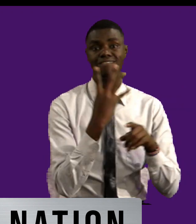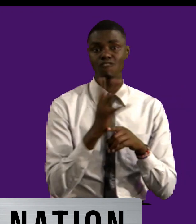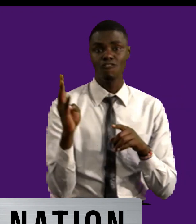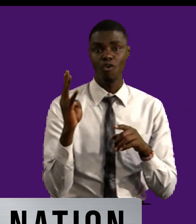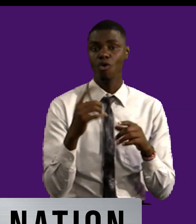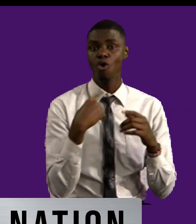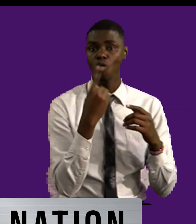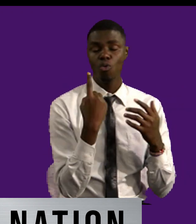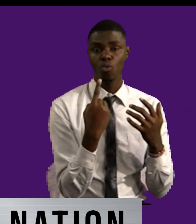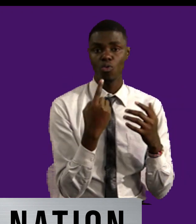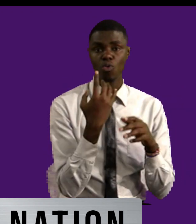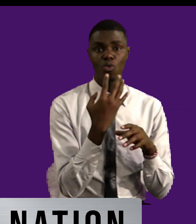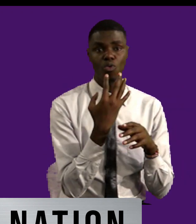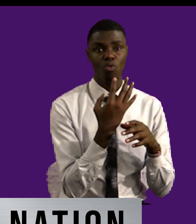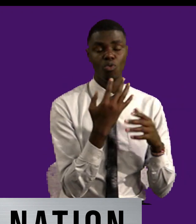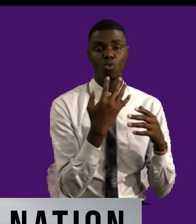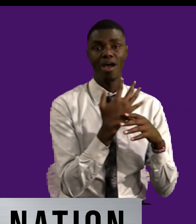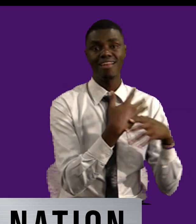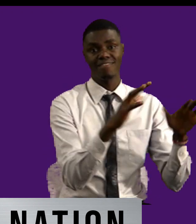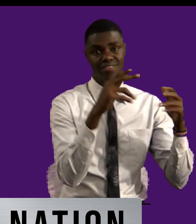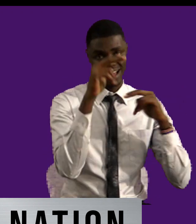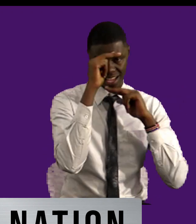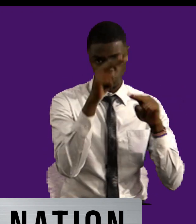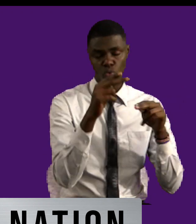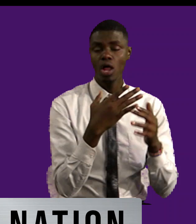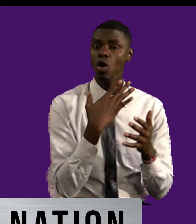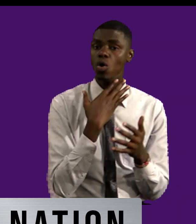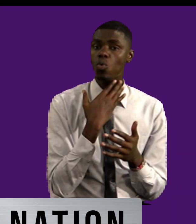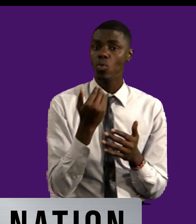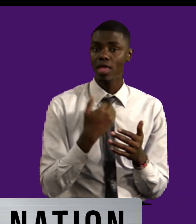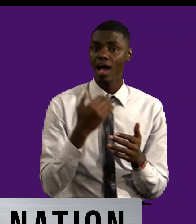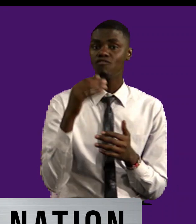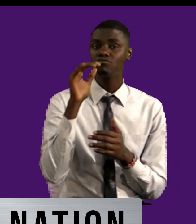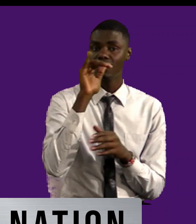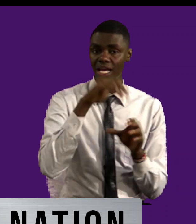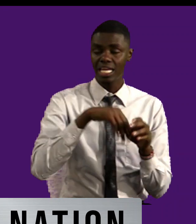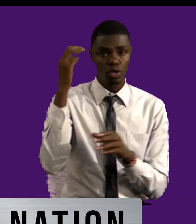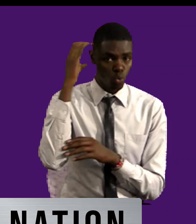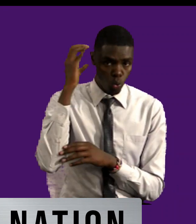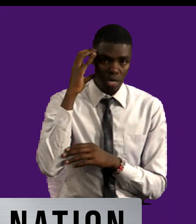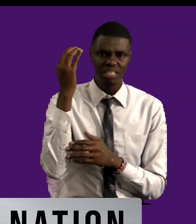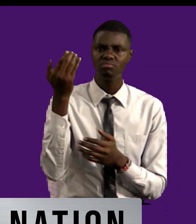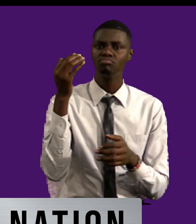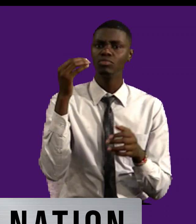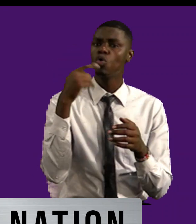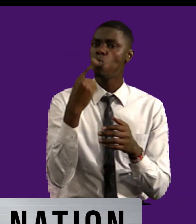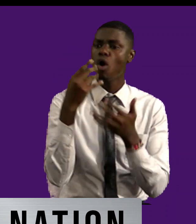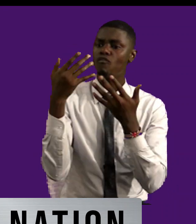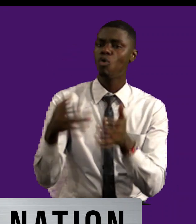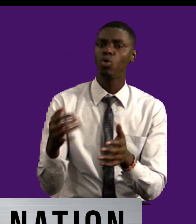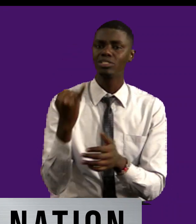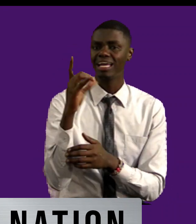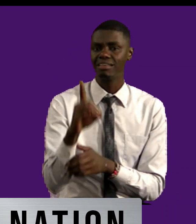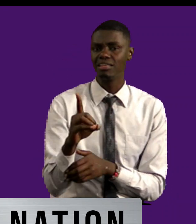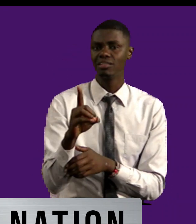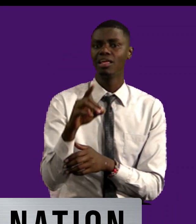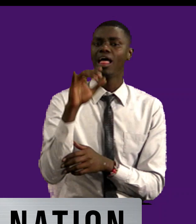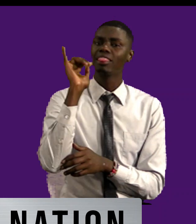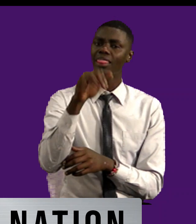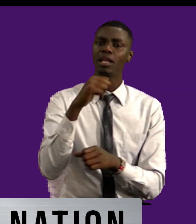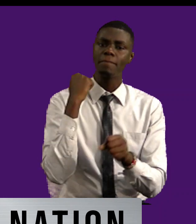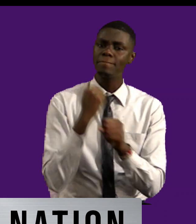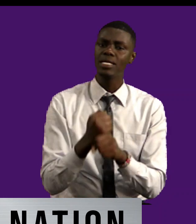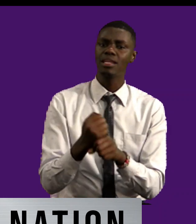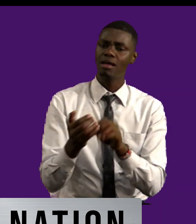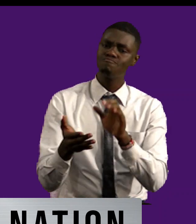who are leaving secondary schools. We also have those in college. We also have those who have lost their IDs. Let that be